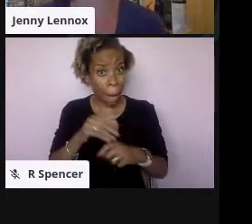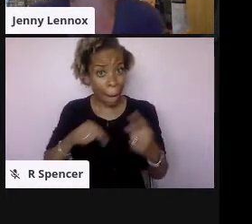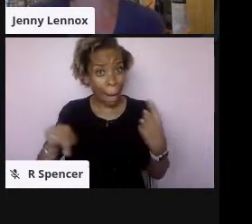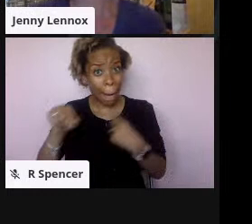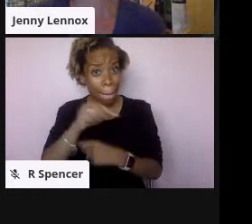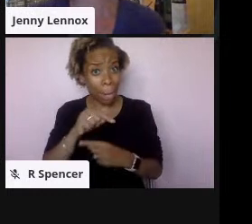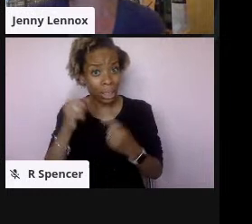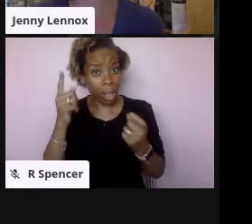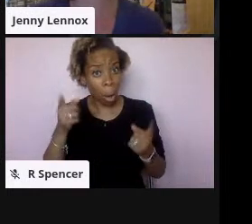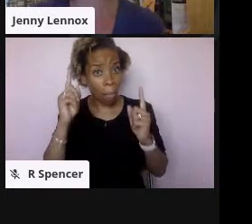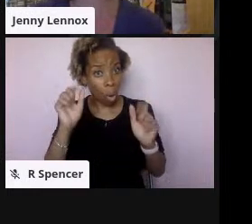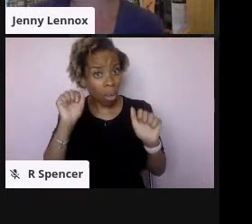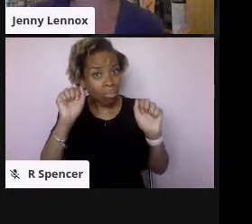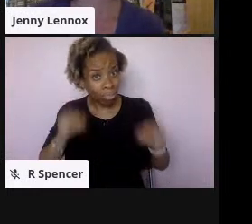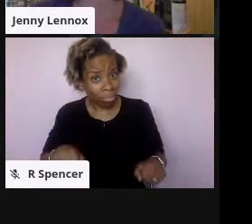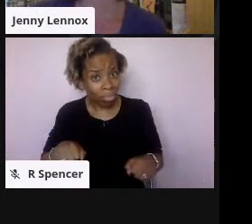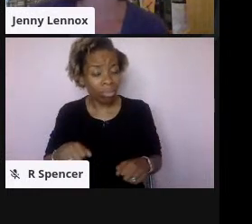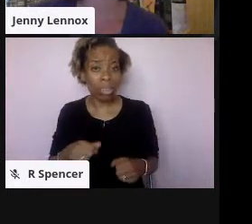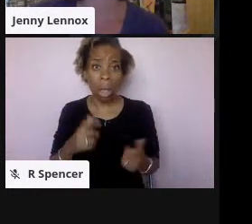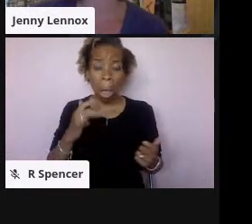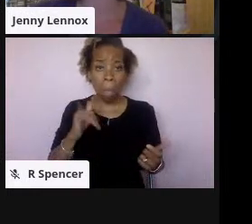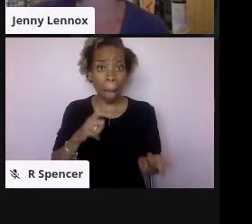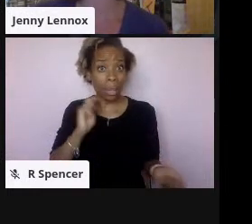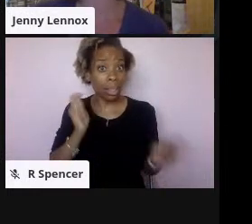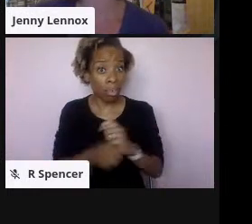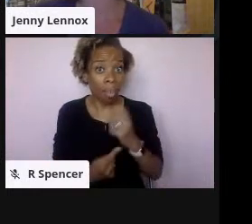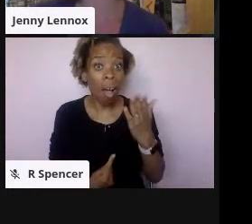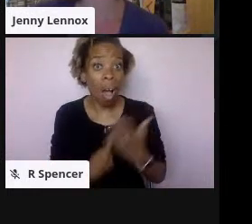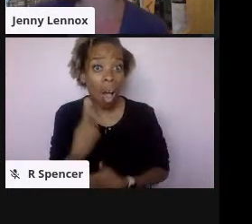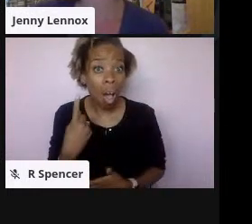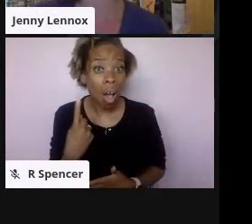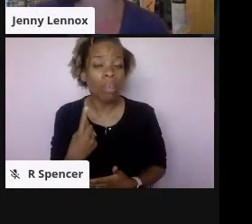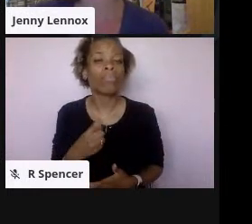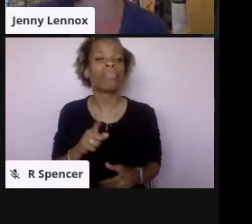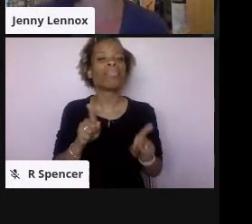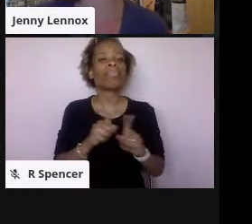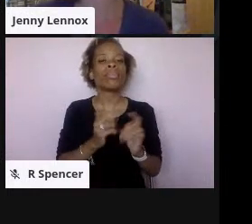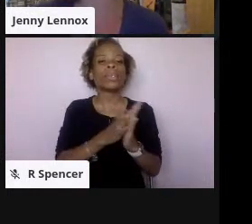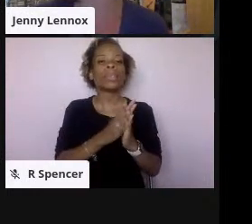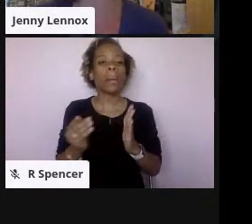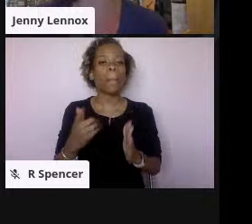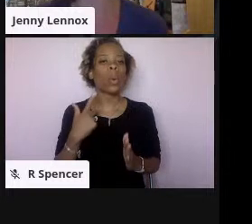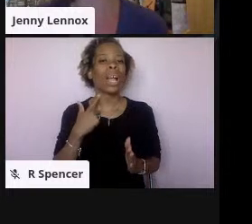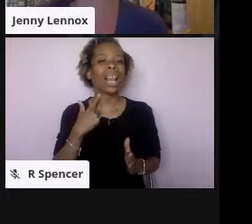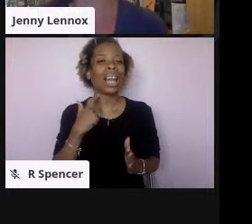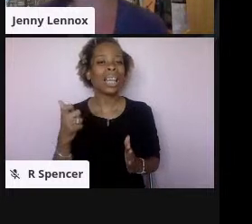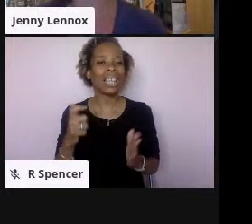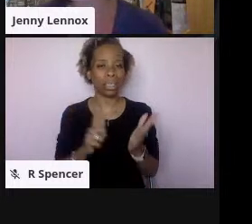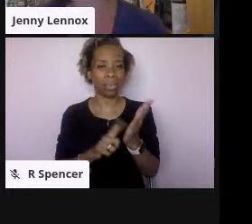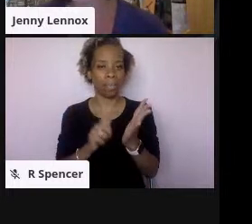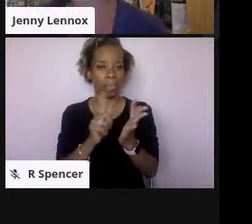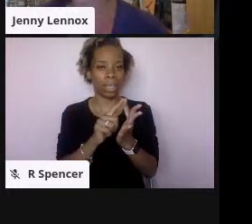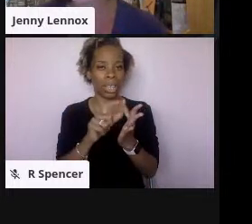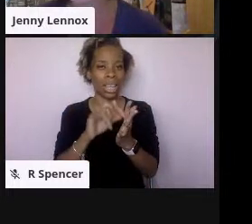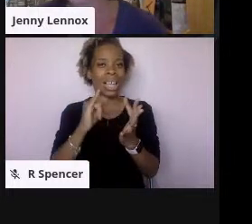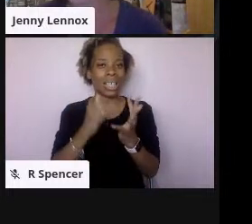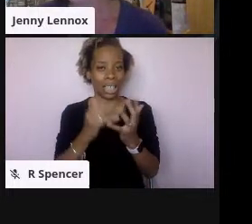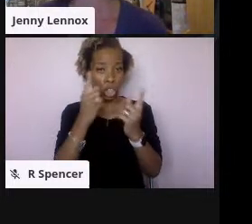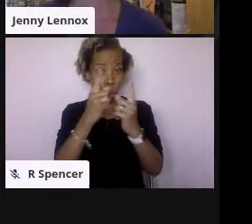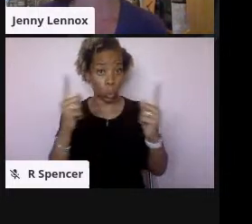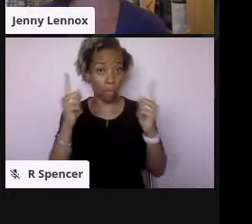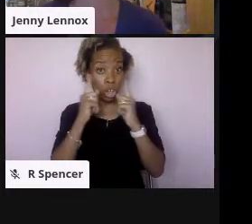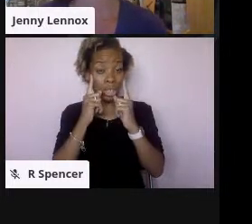what things might happen. So the Leeds University did an equality impact assessment on a new online teaching